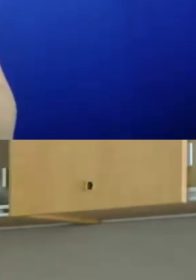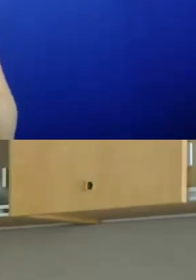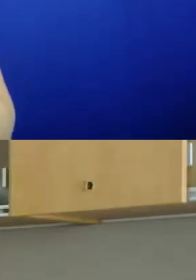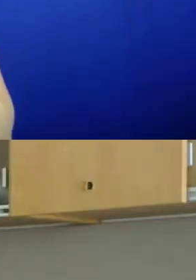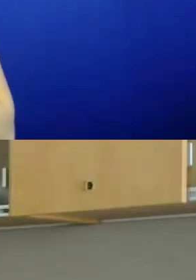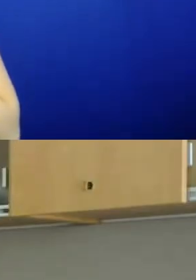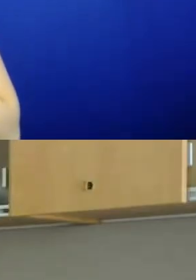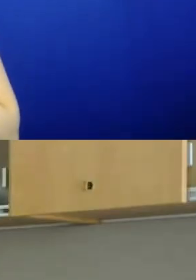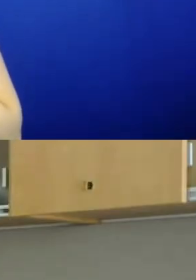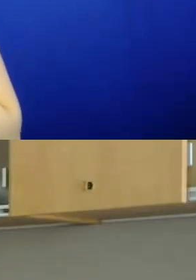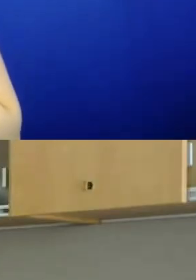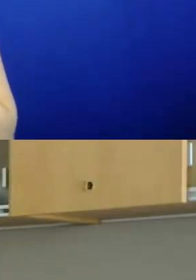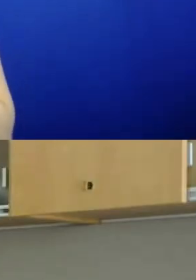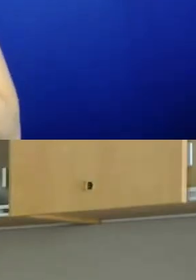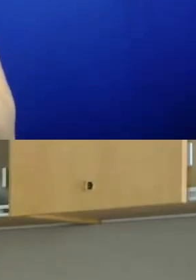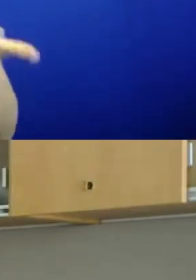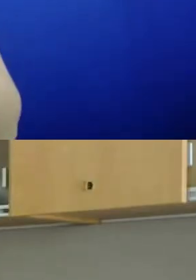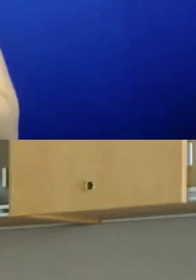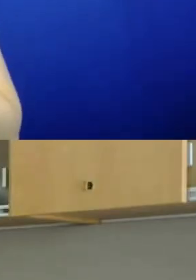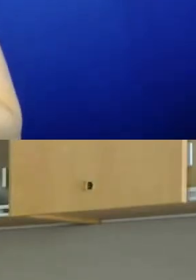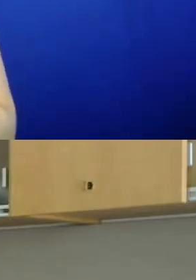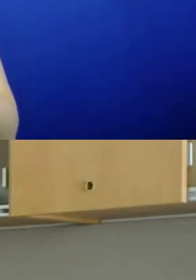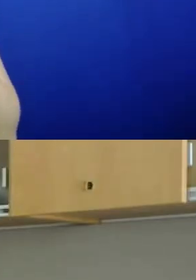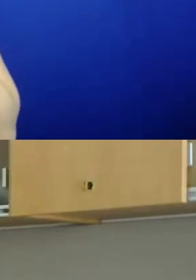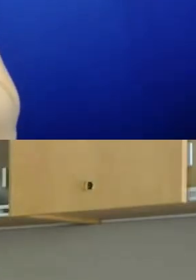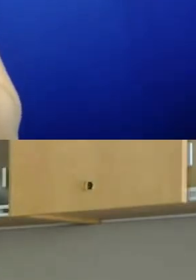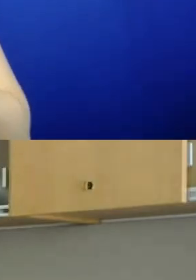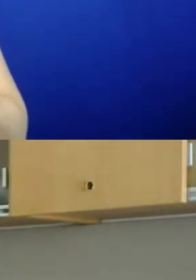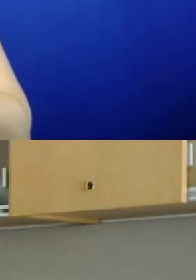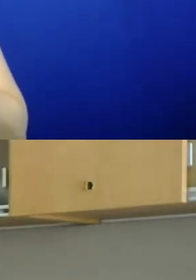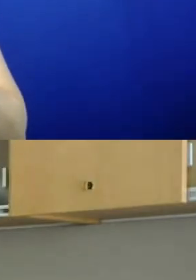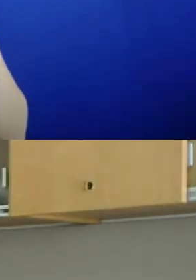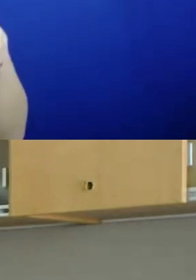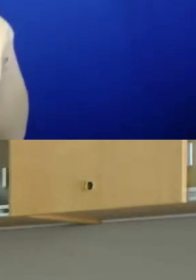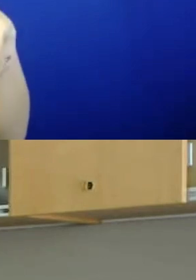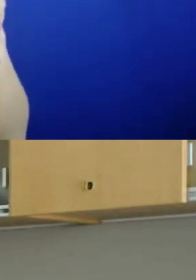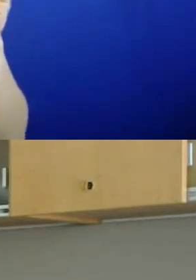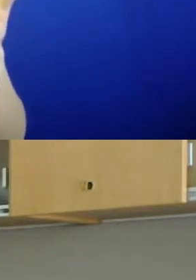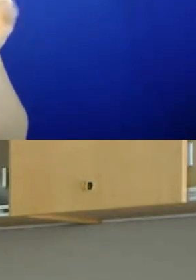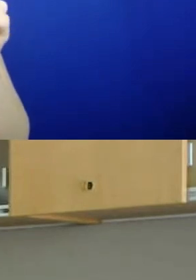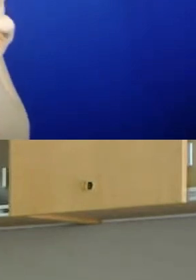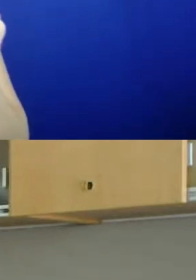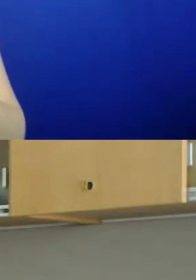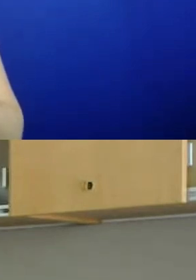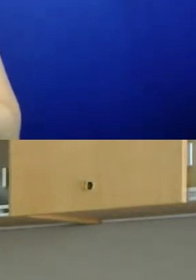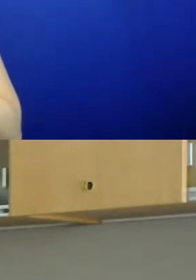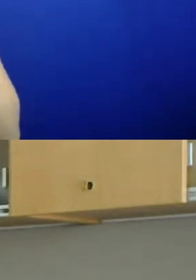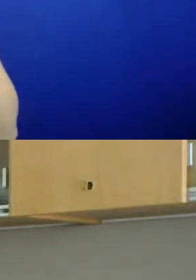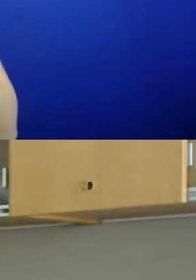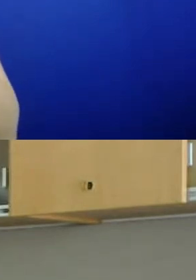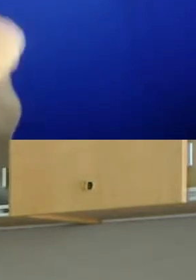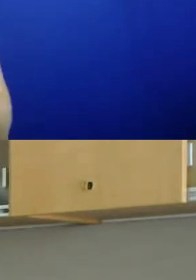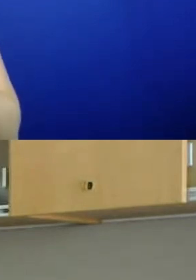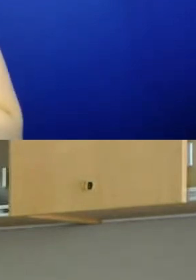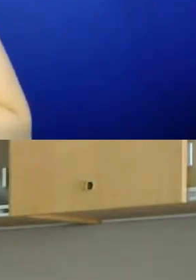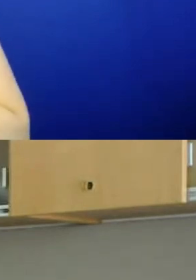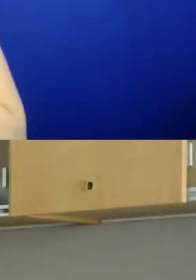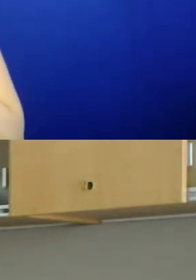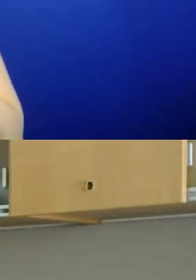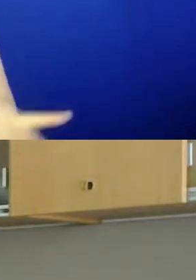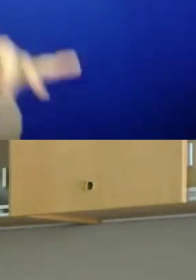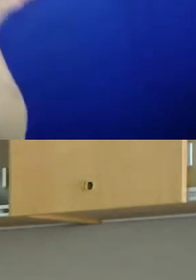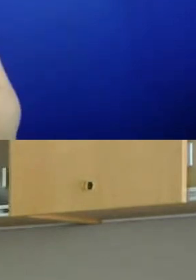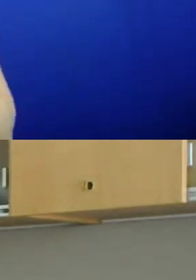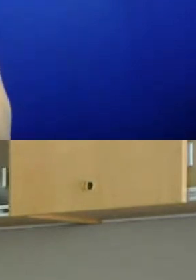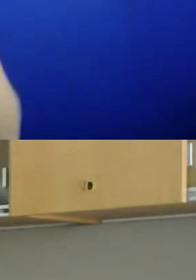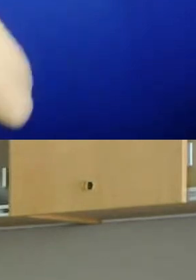it, just like alcohol, smoking, kratom, pain medication. Be